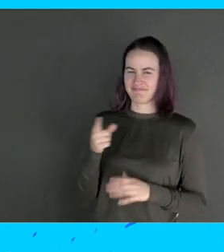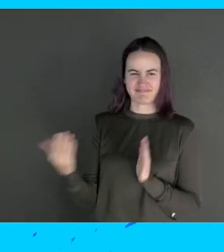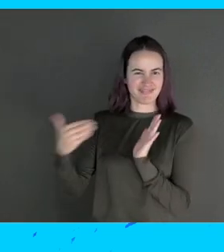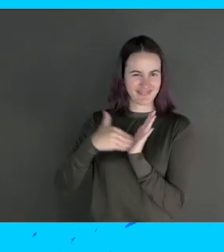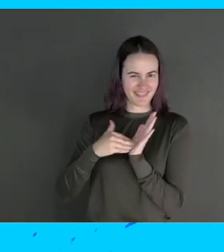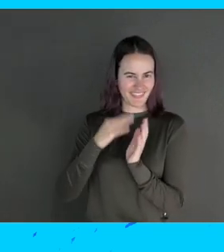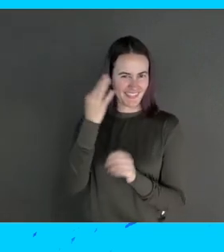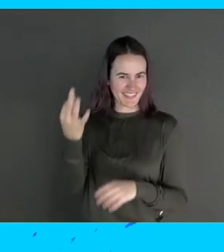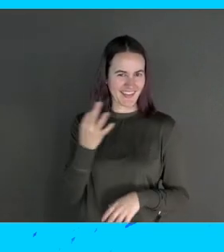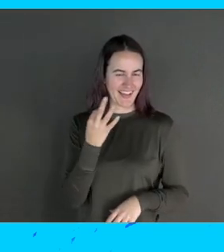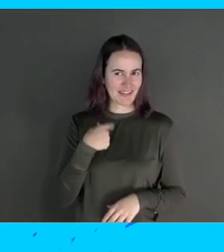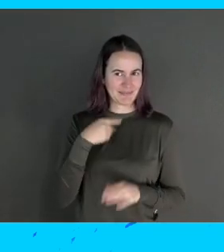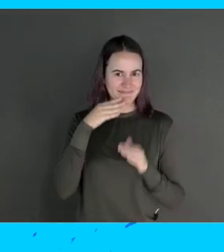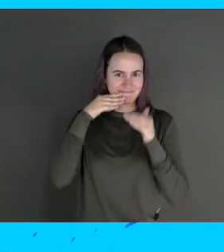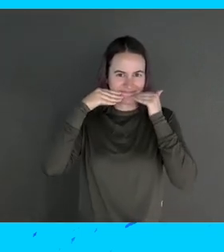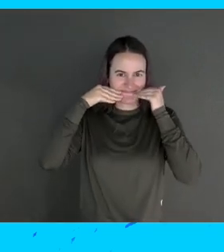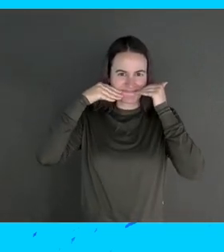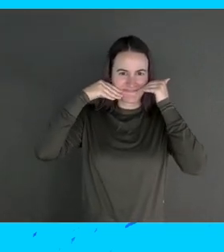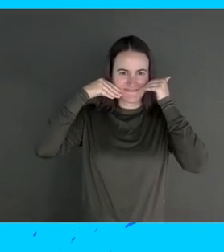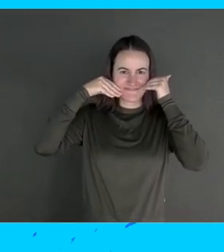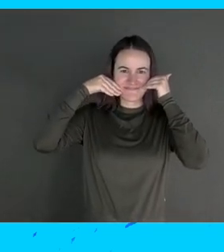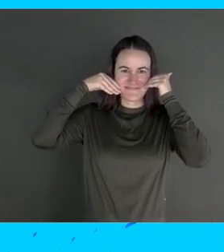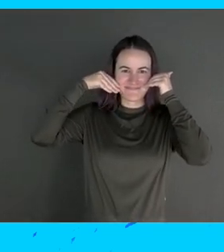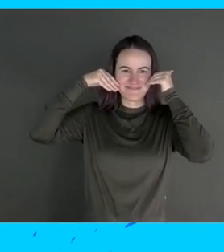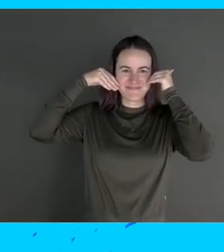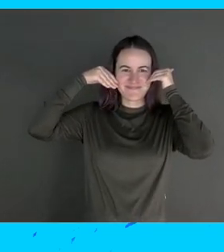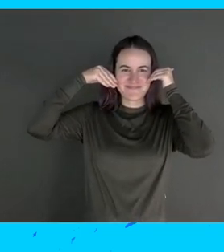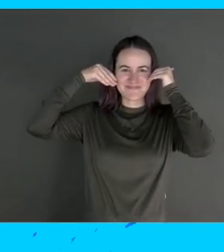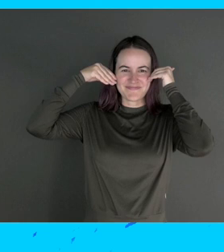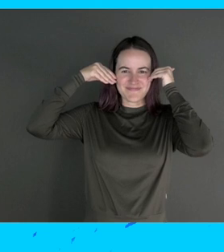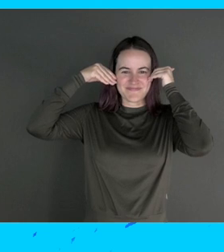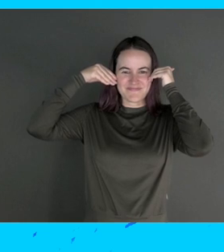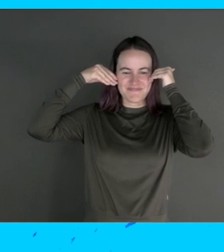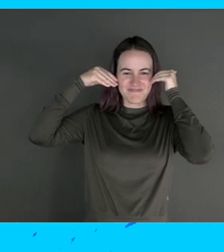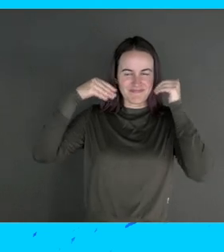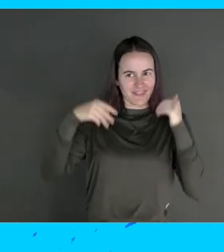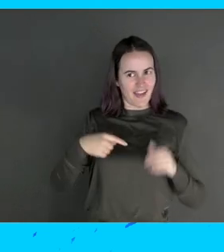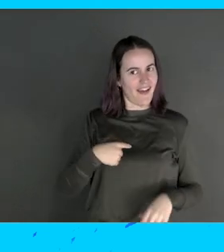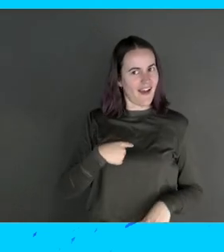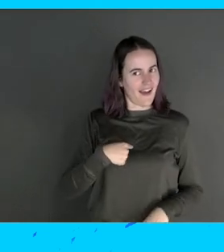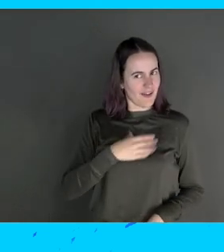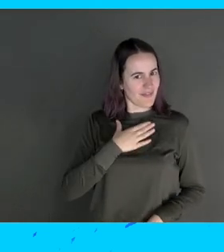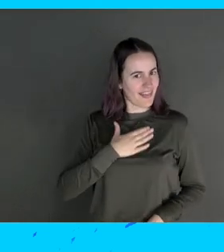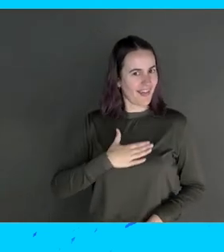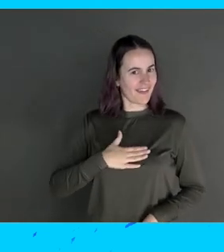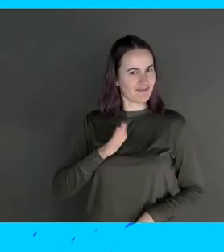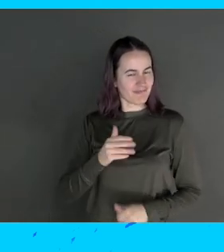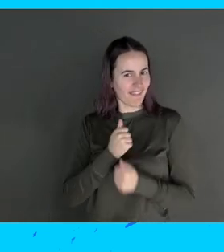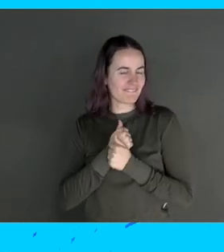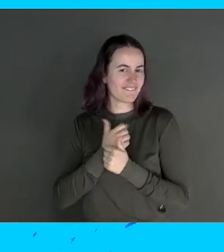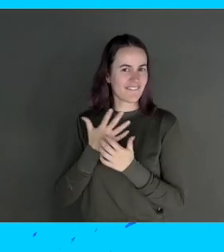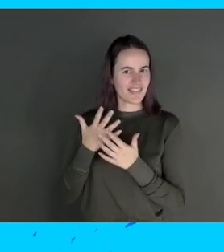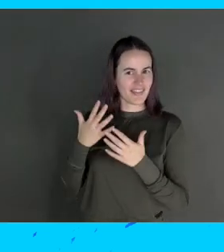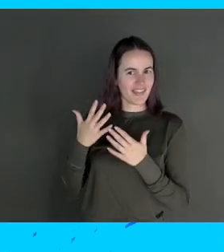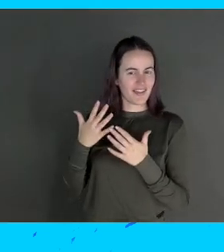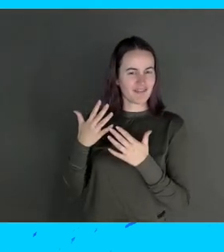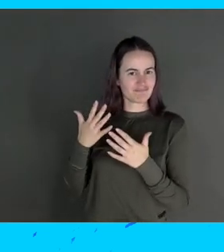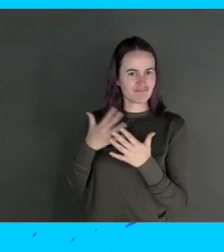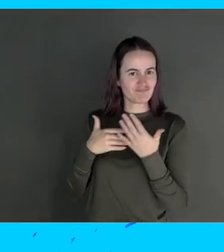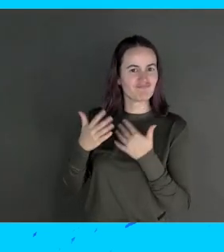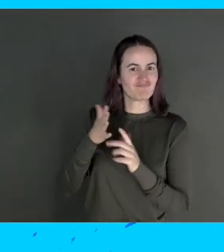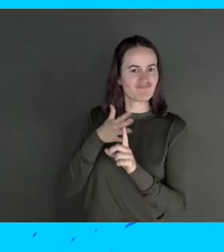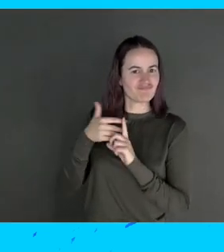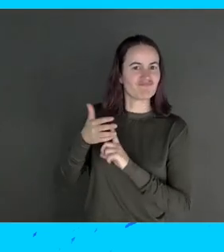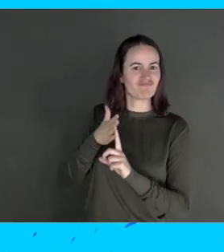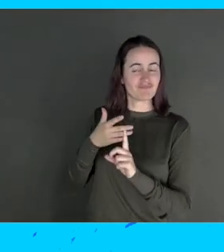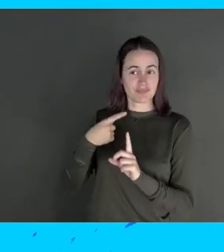My smile grew, even wider than his. "I would appreciate the seduction and love. If I found the person attractive, I